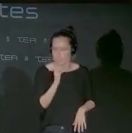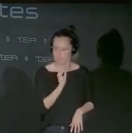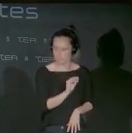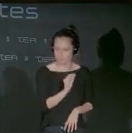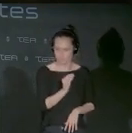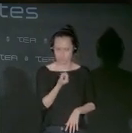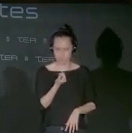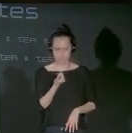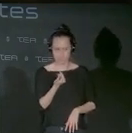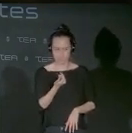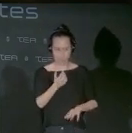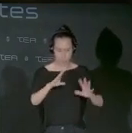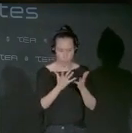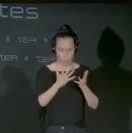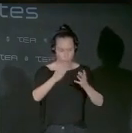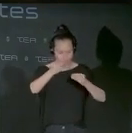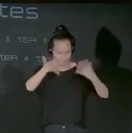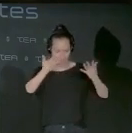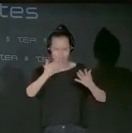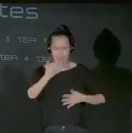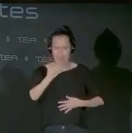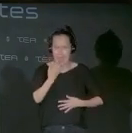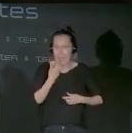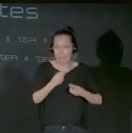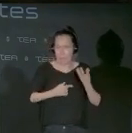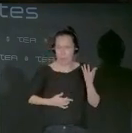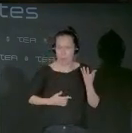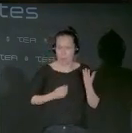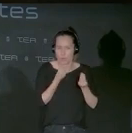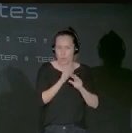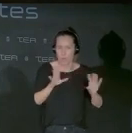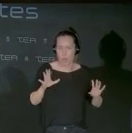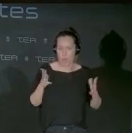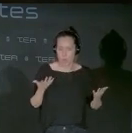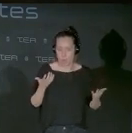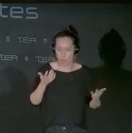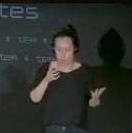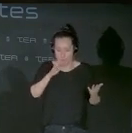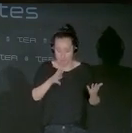is the stage that we are at this moment in terms of the development of virtual worlds?